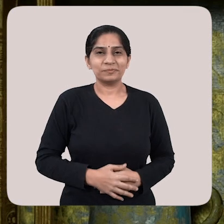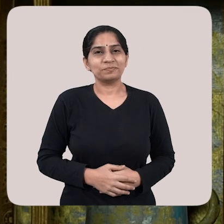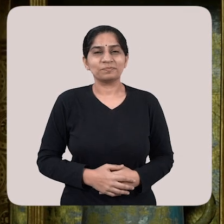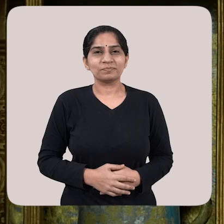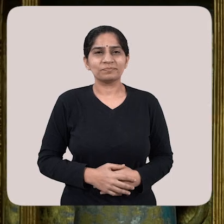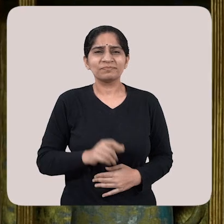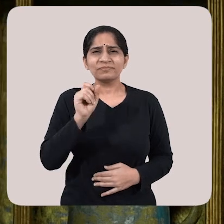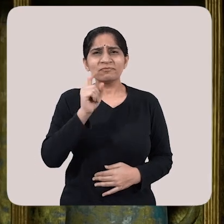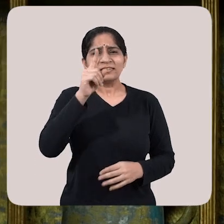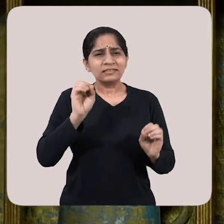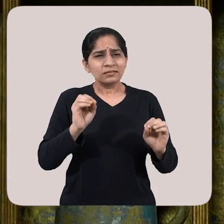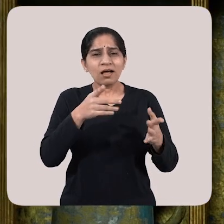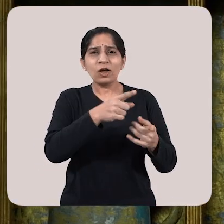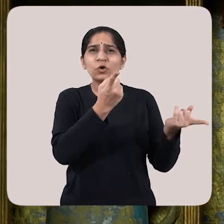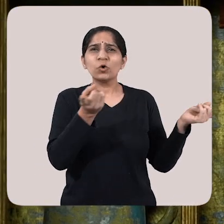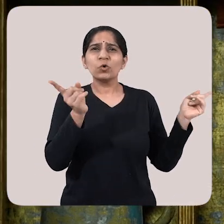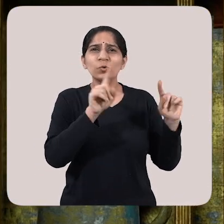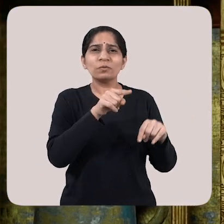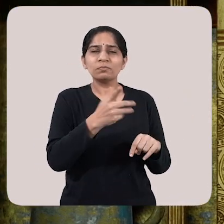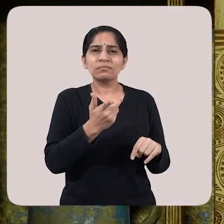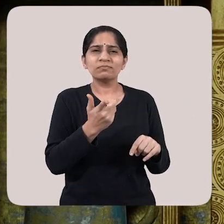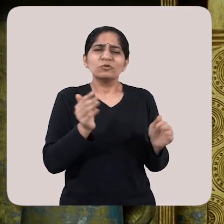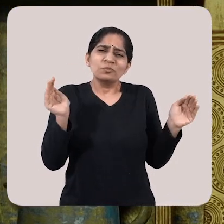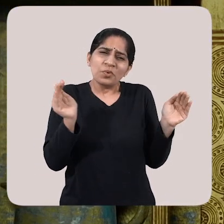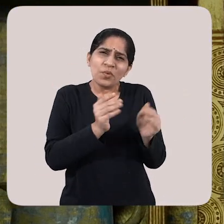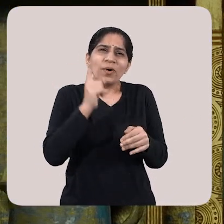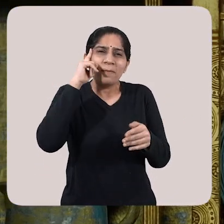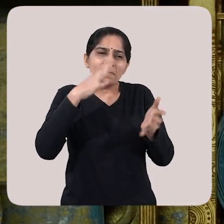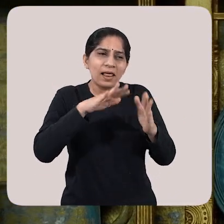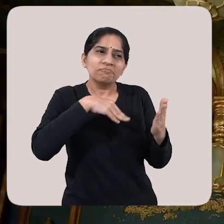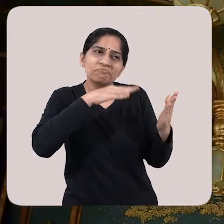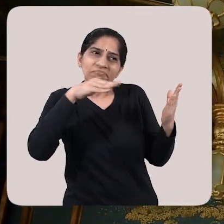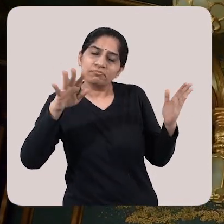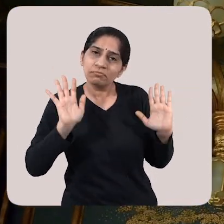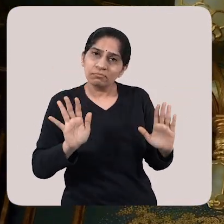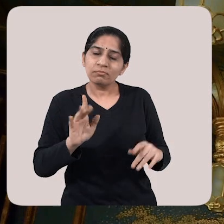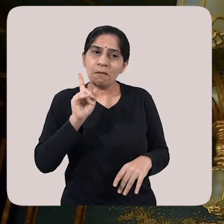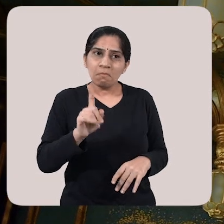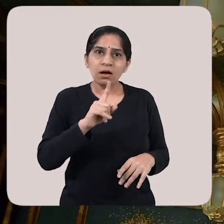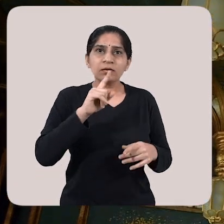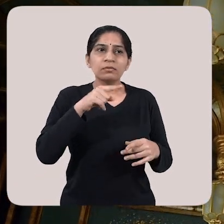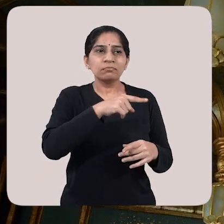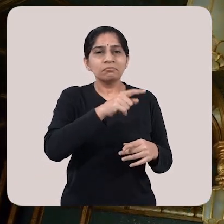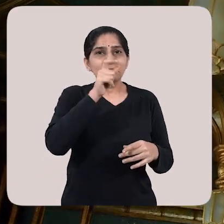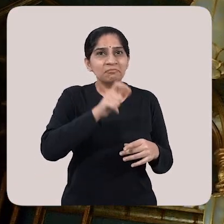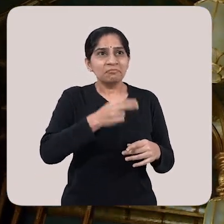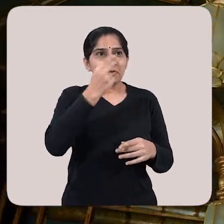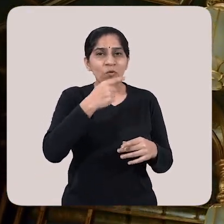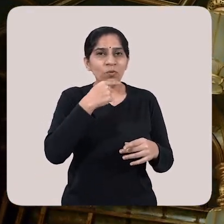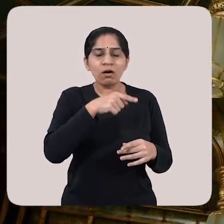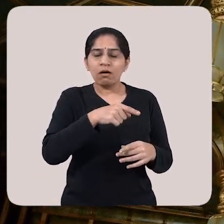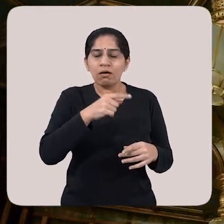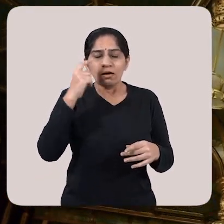Though Whistler initially began his work on Leyland's dining room as a small-scale project, the artist's imagination soared